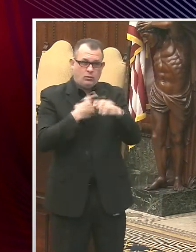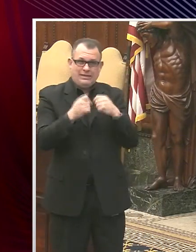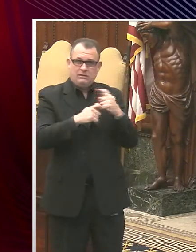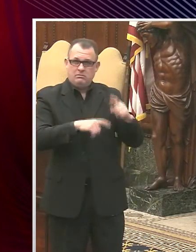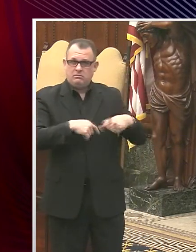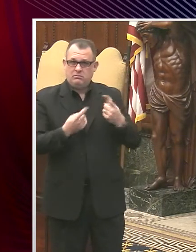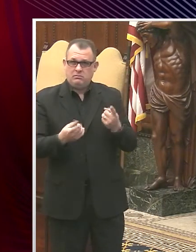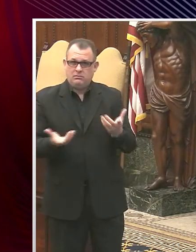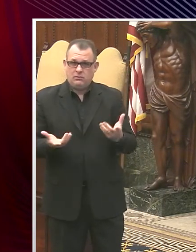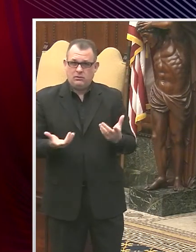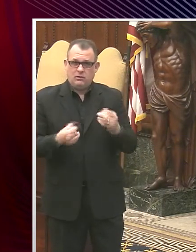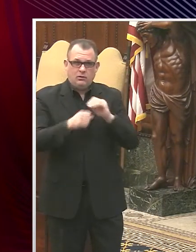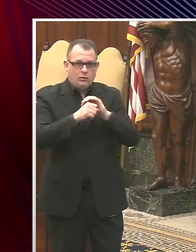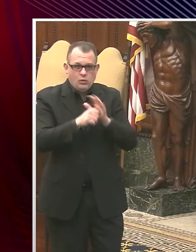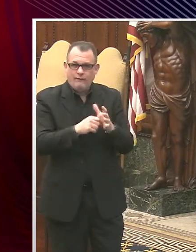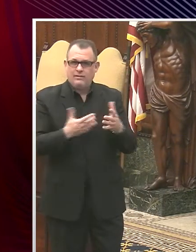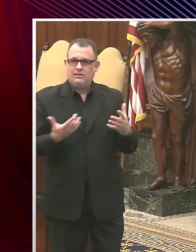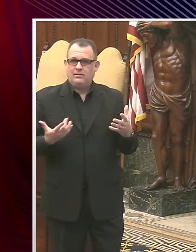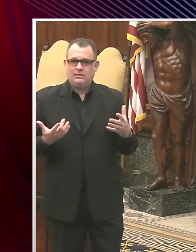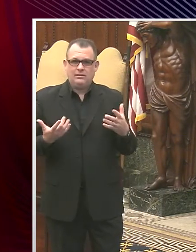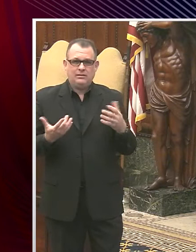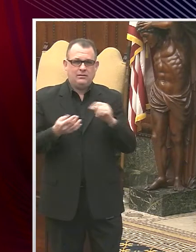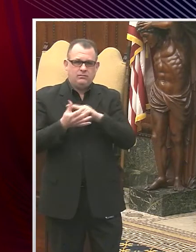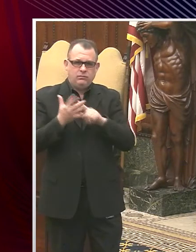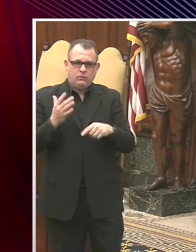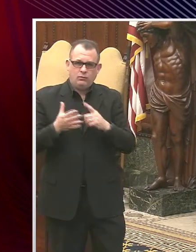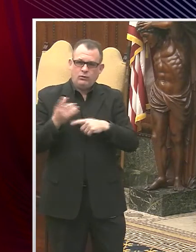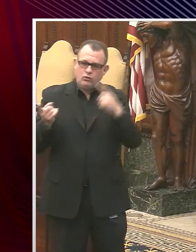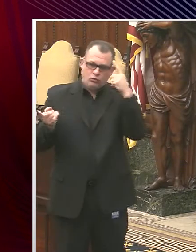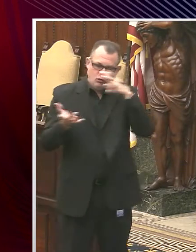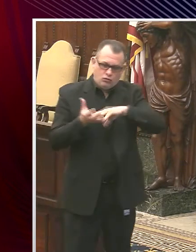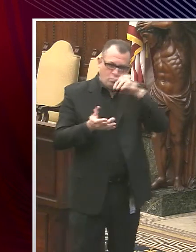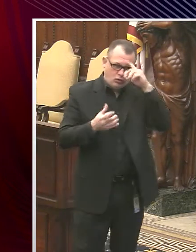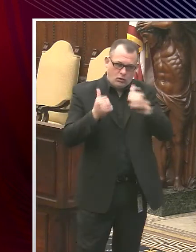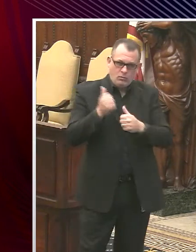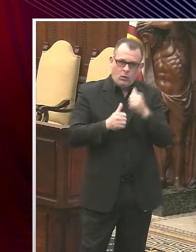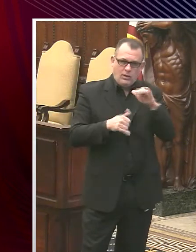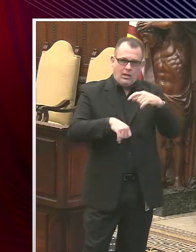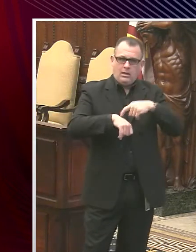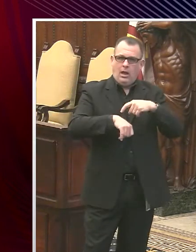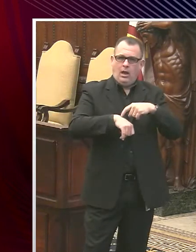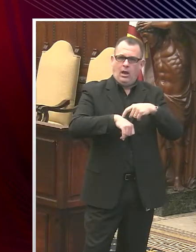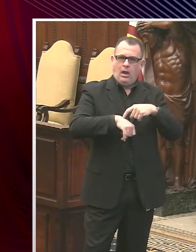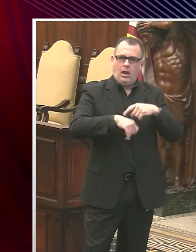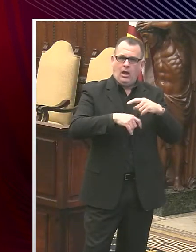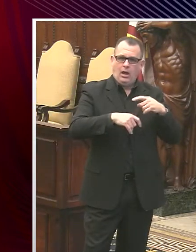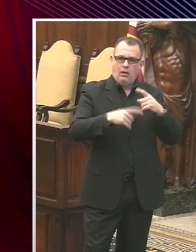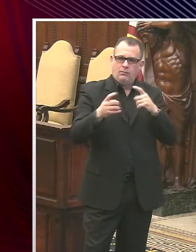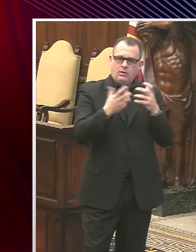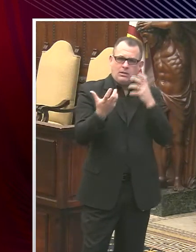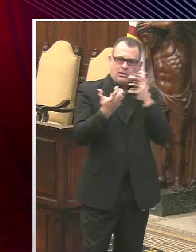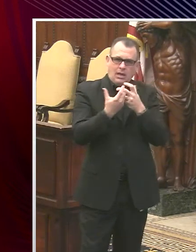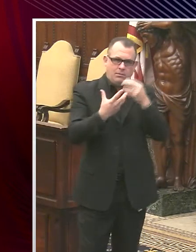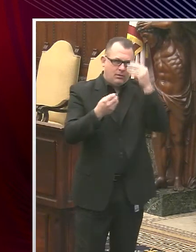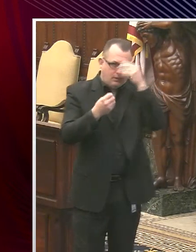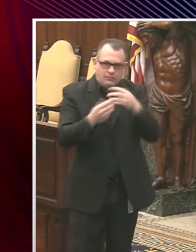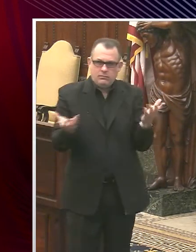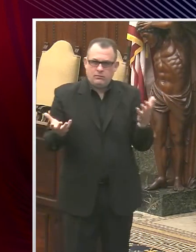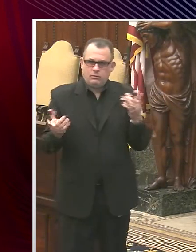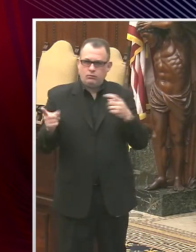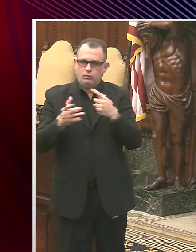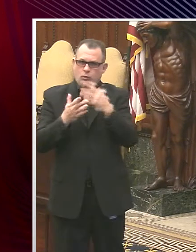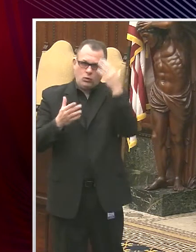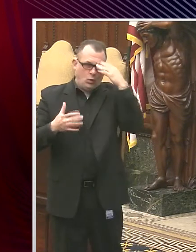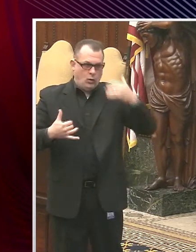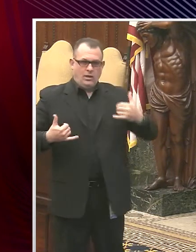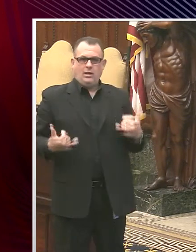due to COVID-19. What did you learn the most throughout this time in accommodating educators? And what do you know now that